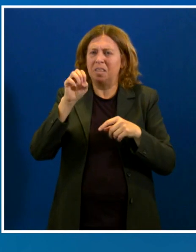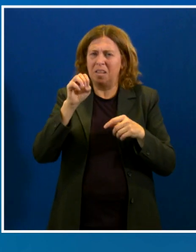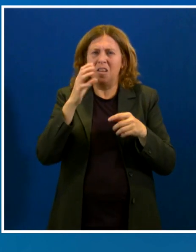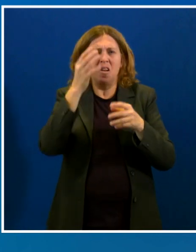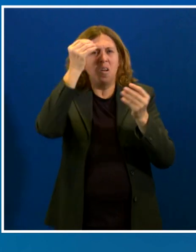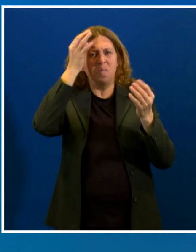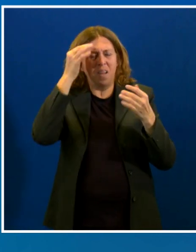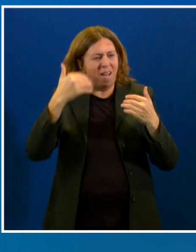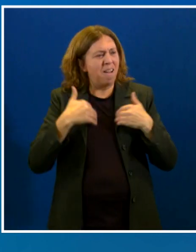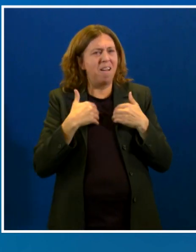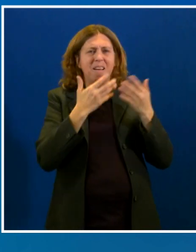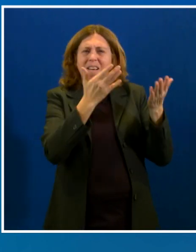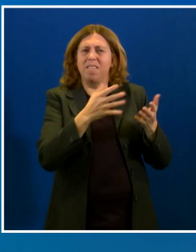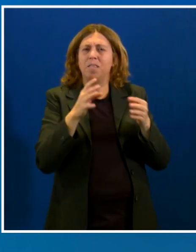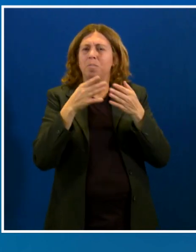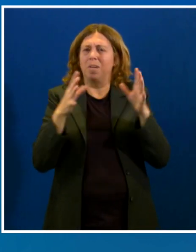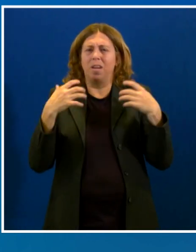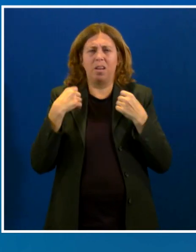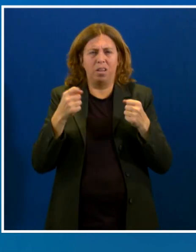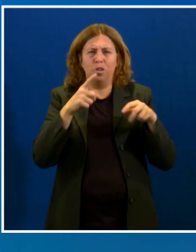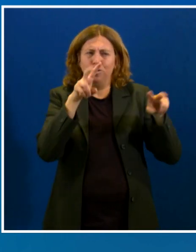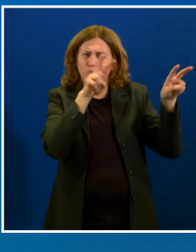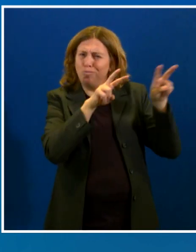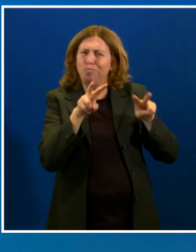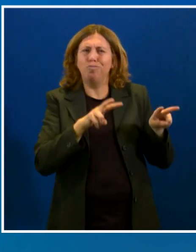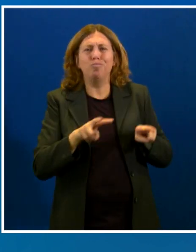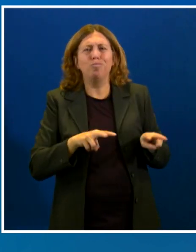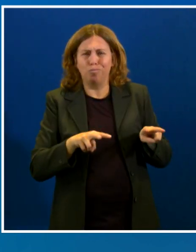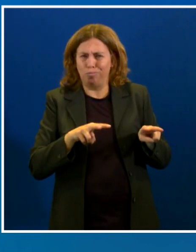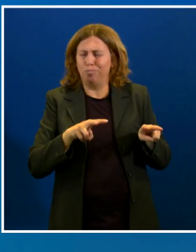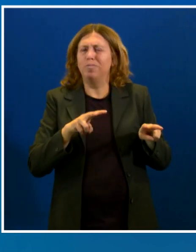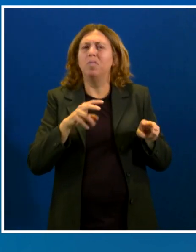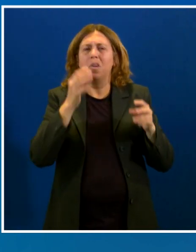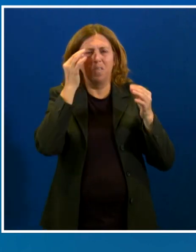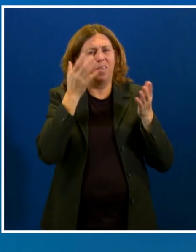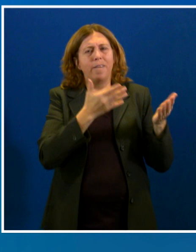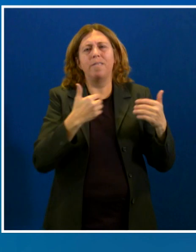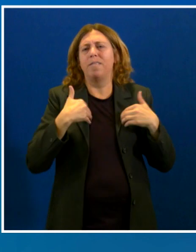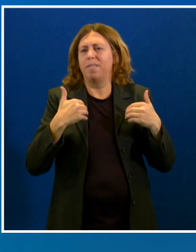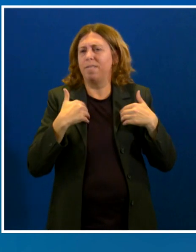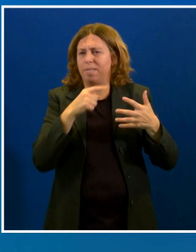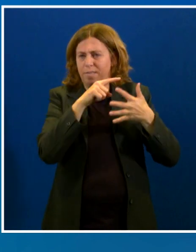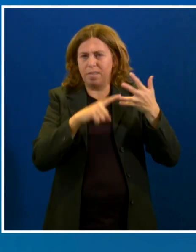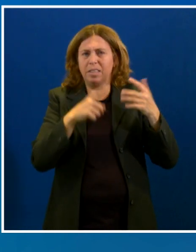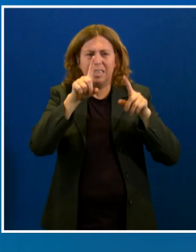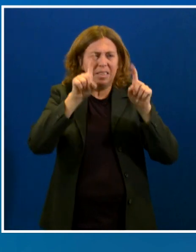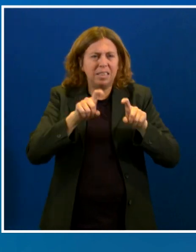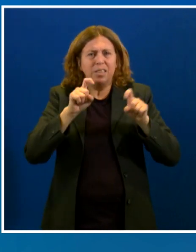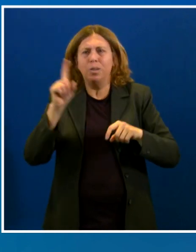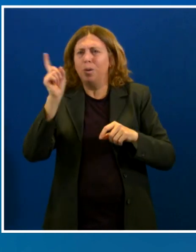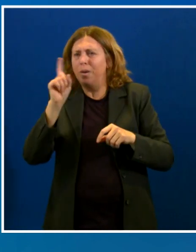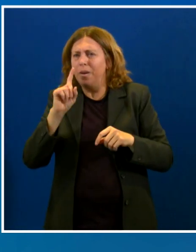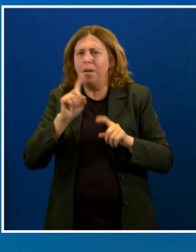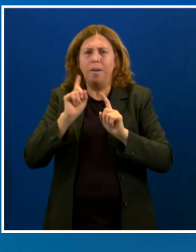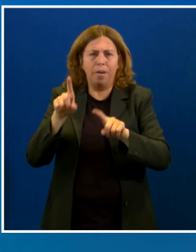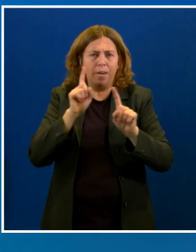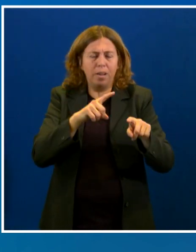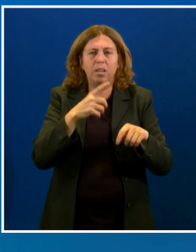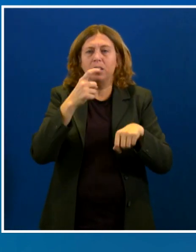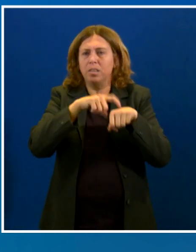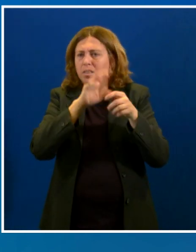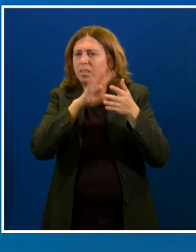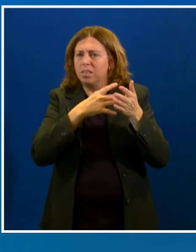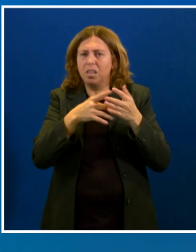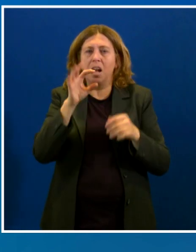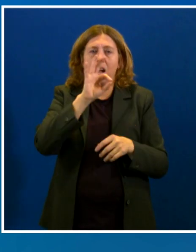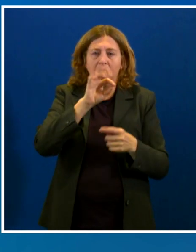and check out all of the information on there. The testing site is currently open from 9 to 3:30,